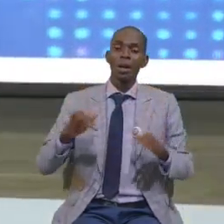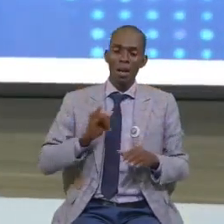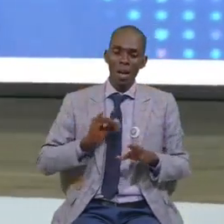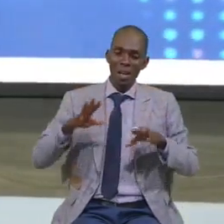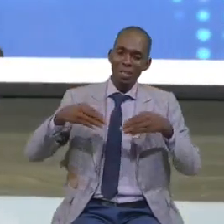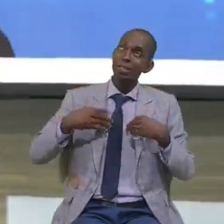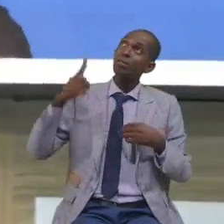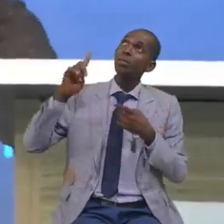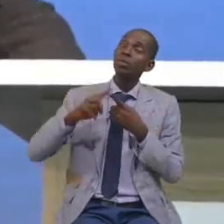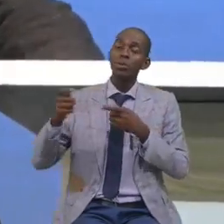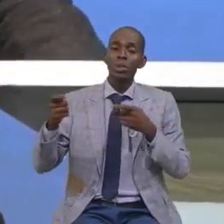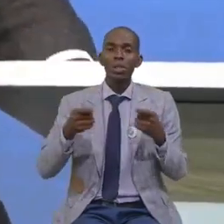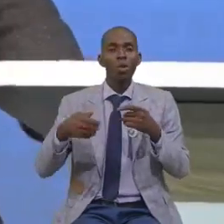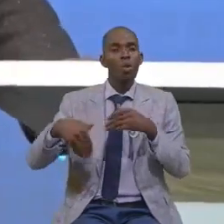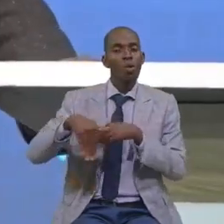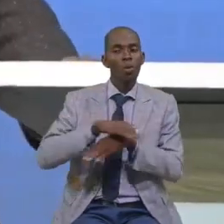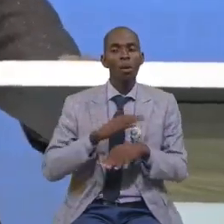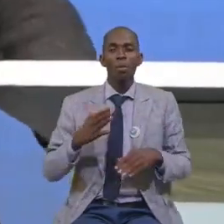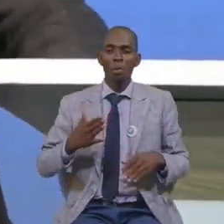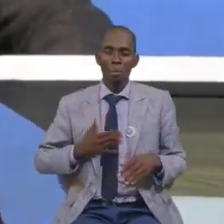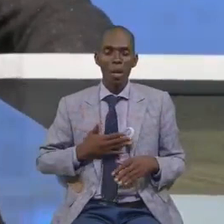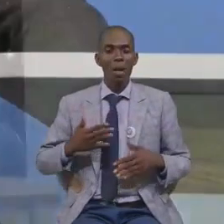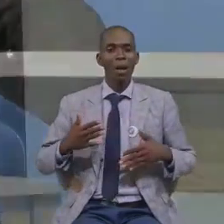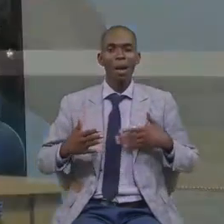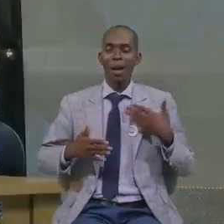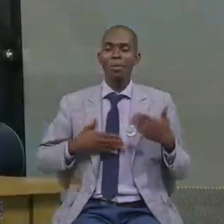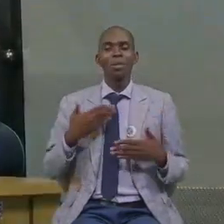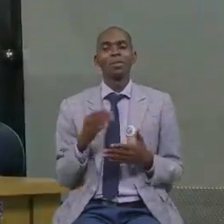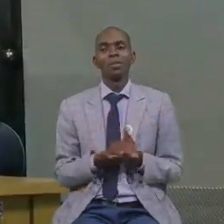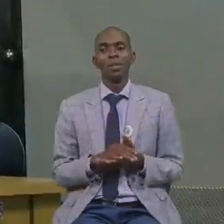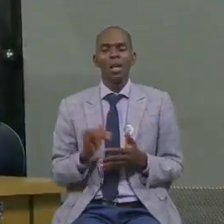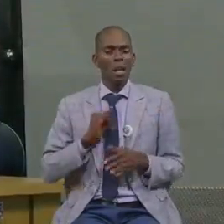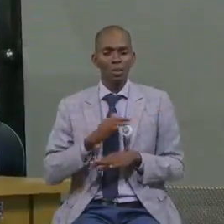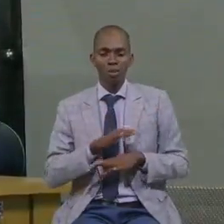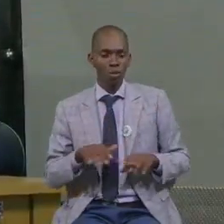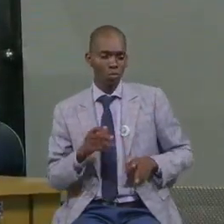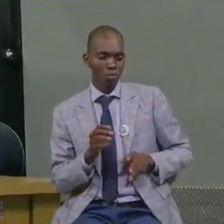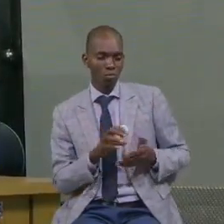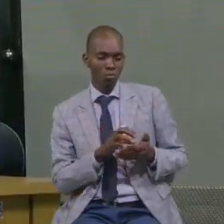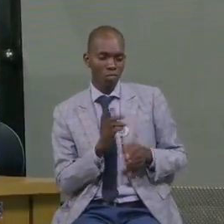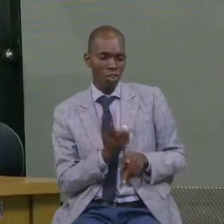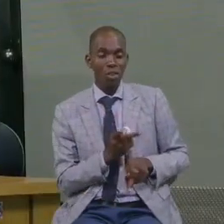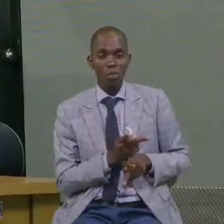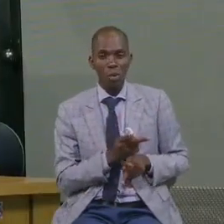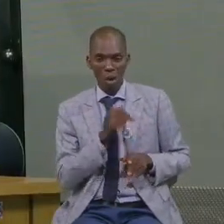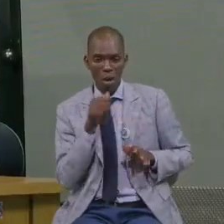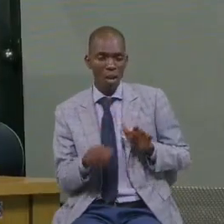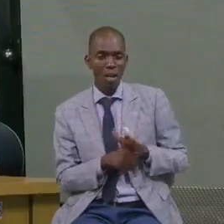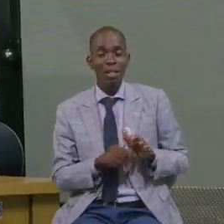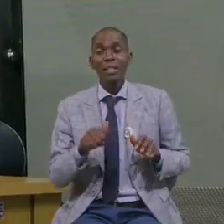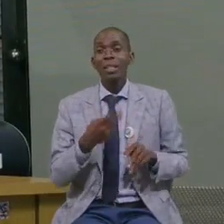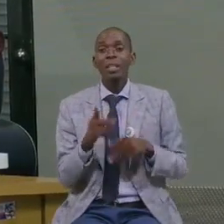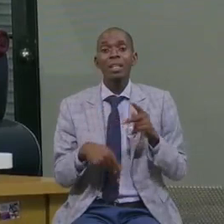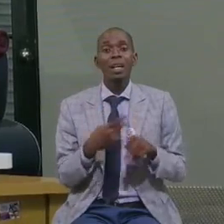over my habits. I do not retain any kind of habit